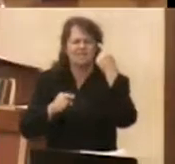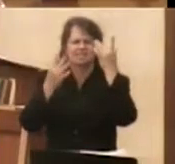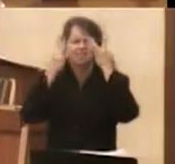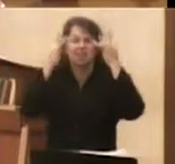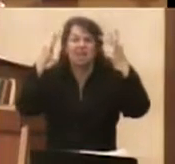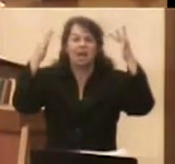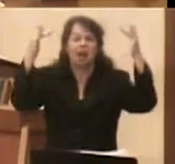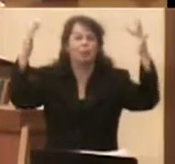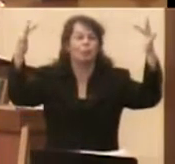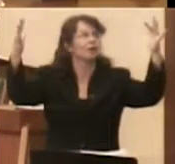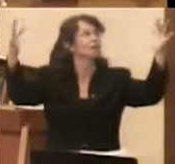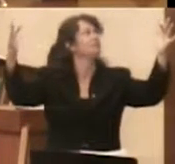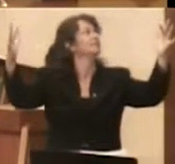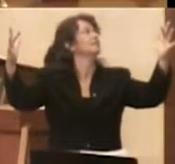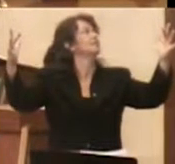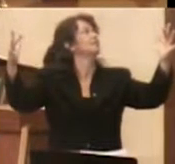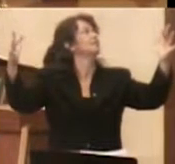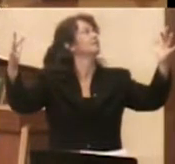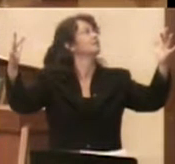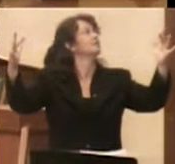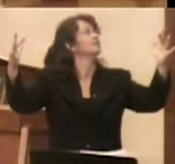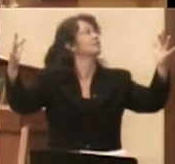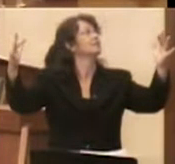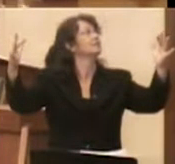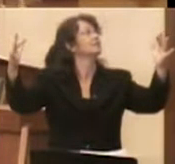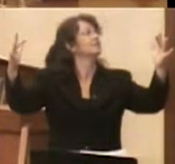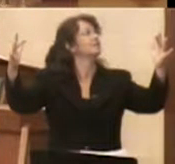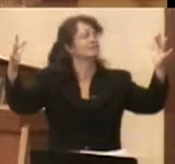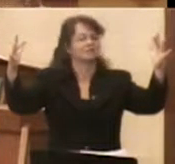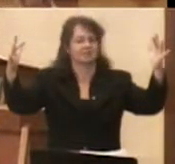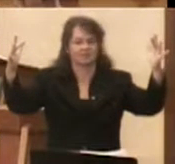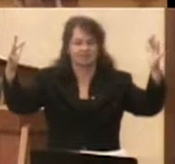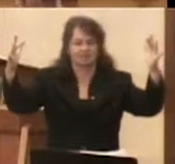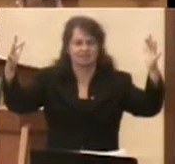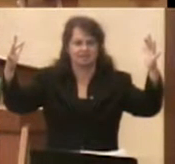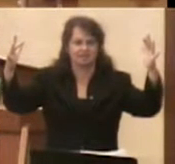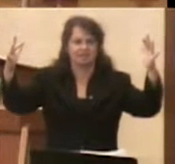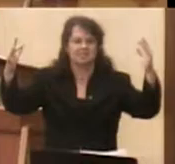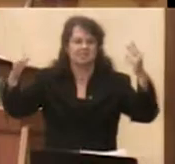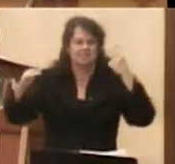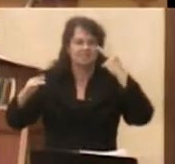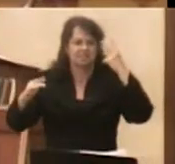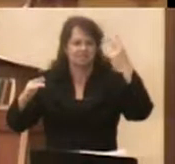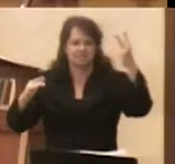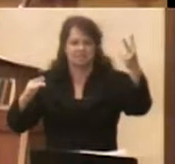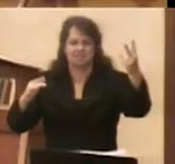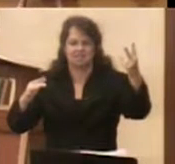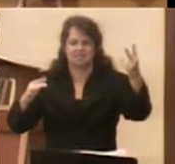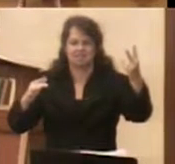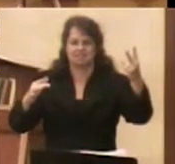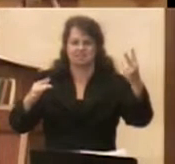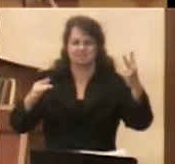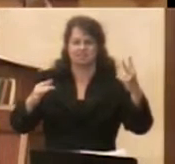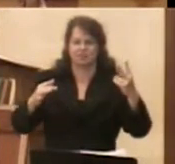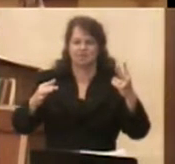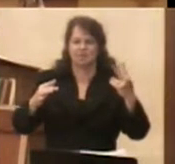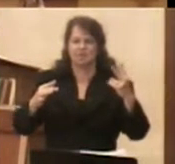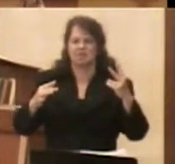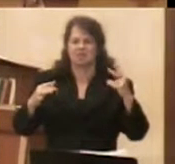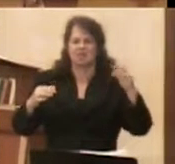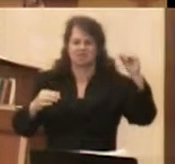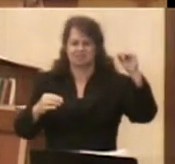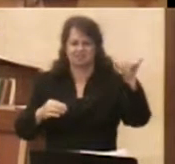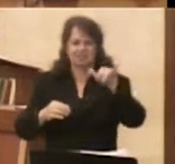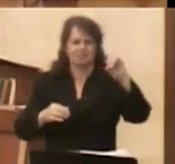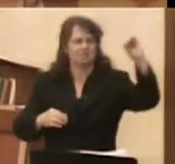see rays coming off of the face in this artist's description. You see rays emanating from the face of